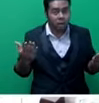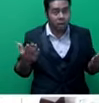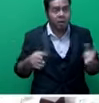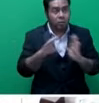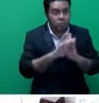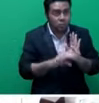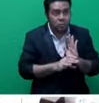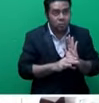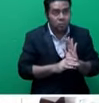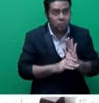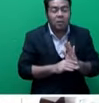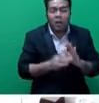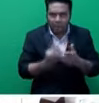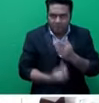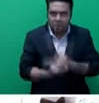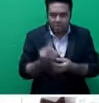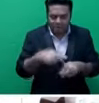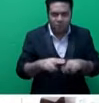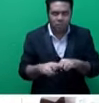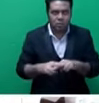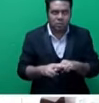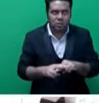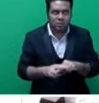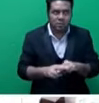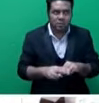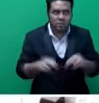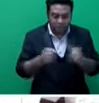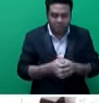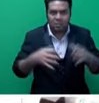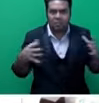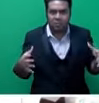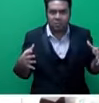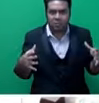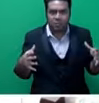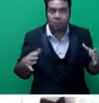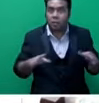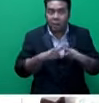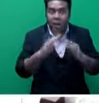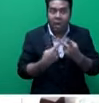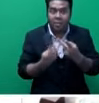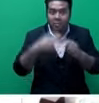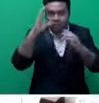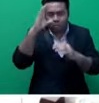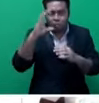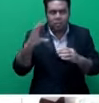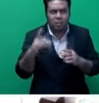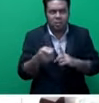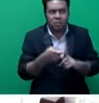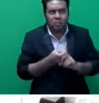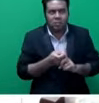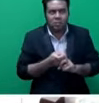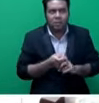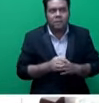the alleged offences occurs in Fiji. Of course, this extends across the boundaries. As we know, many countries did adopt that. Fiji